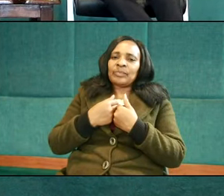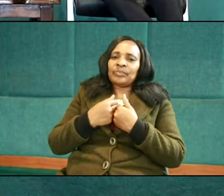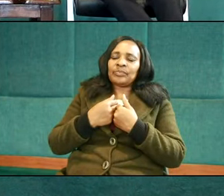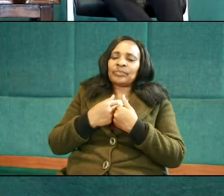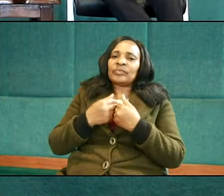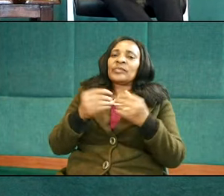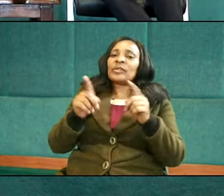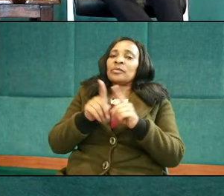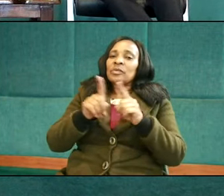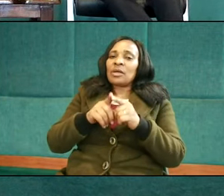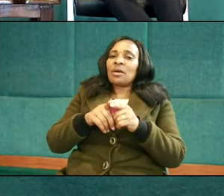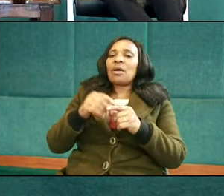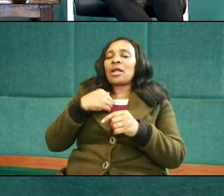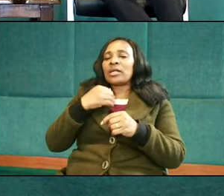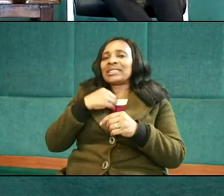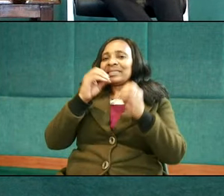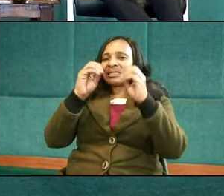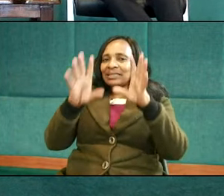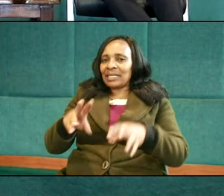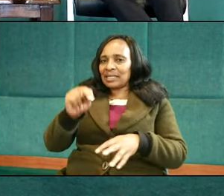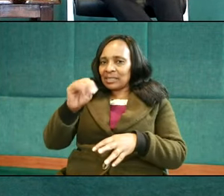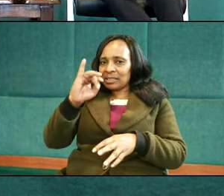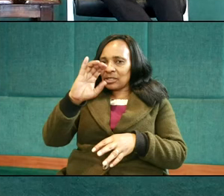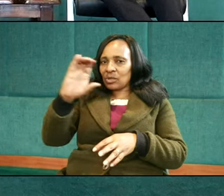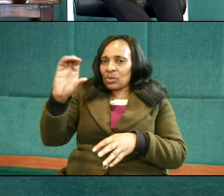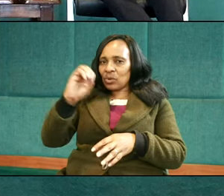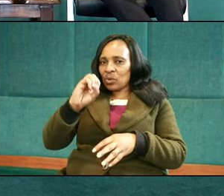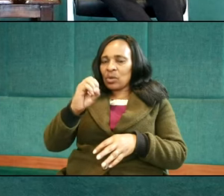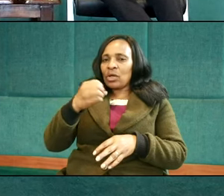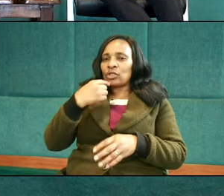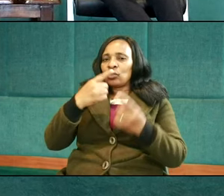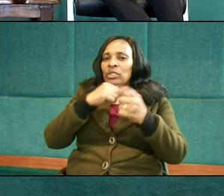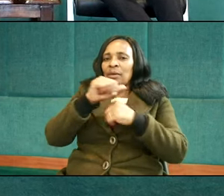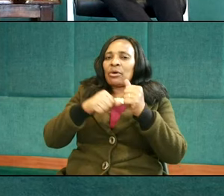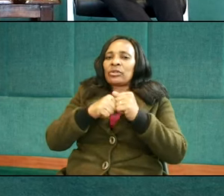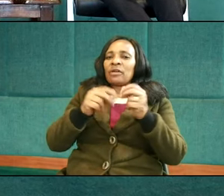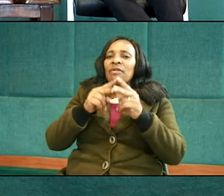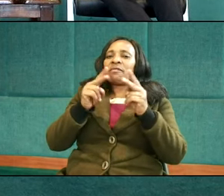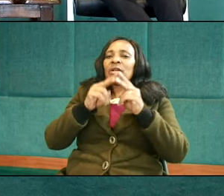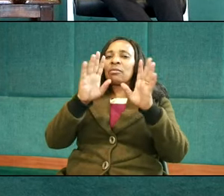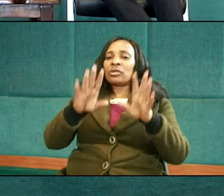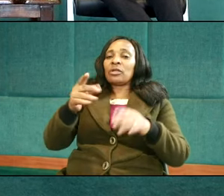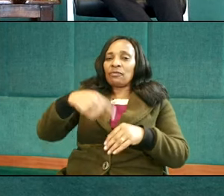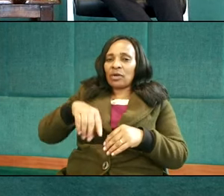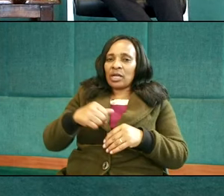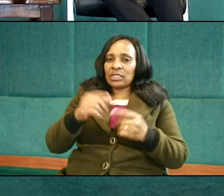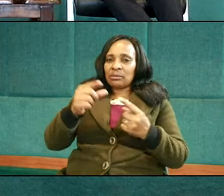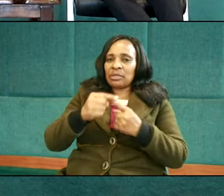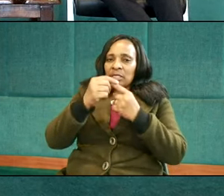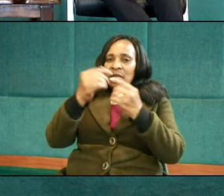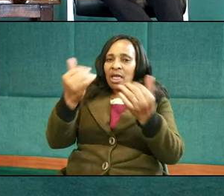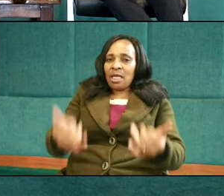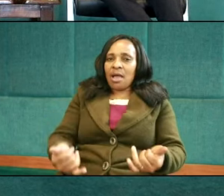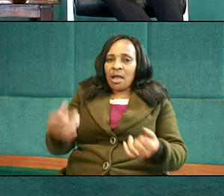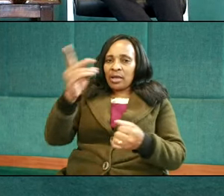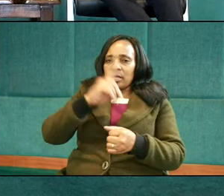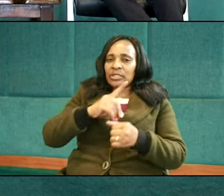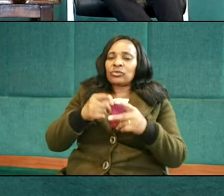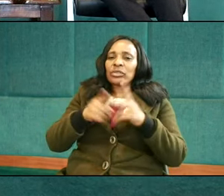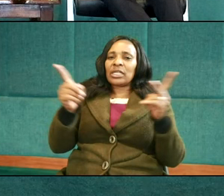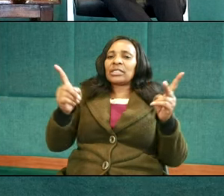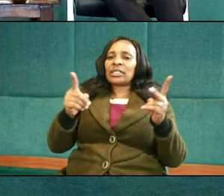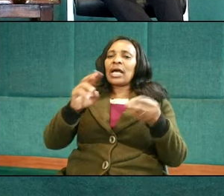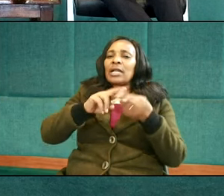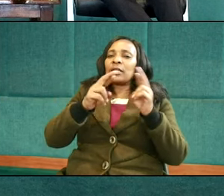Mm-hmm. I really like what Chaniko has said, and I think that is why it is important for us, especially in our younger days, to establish a